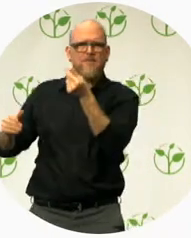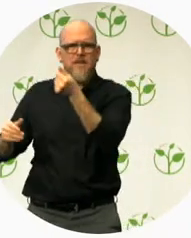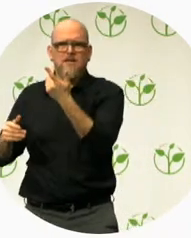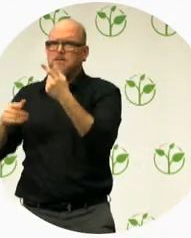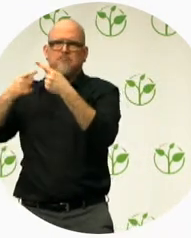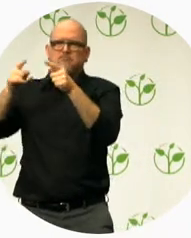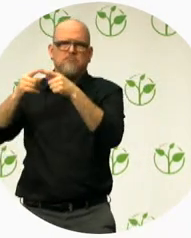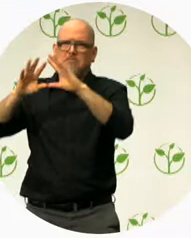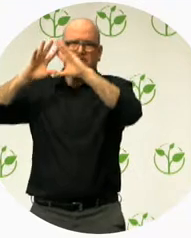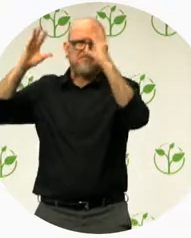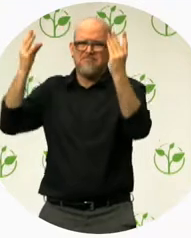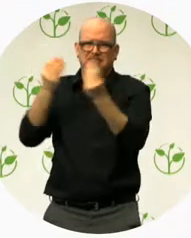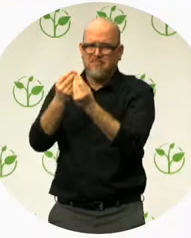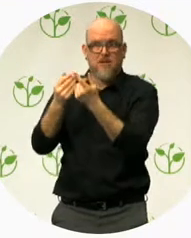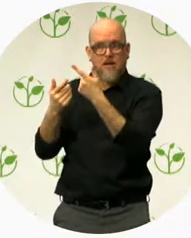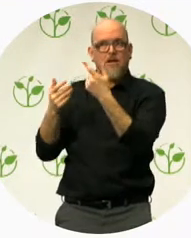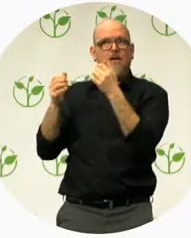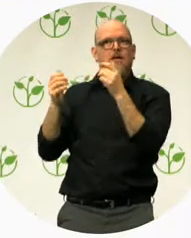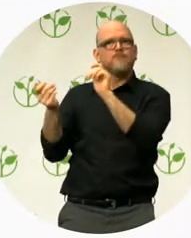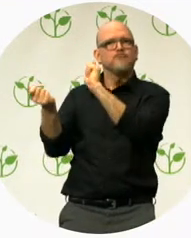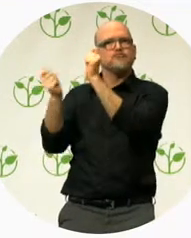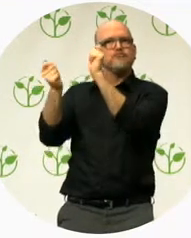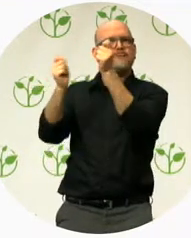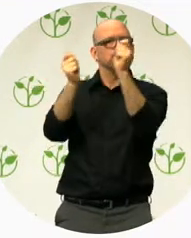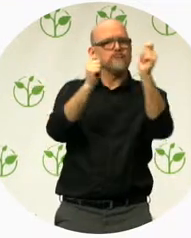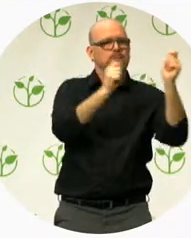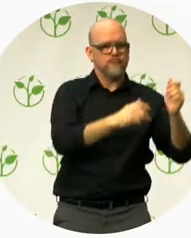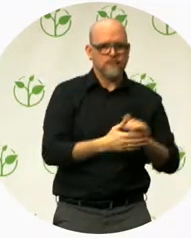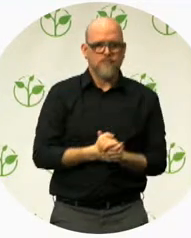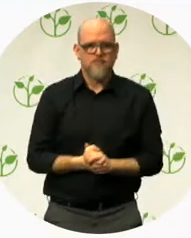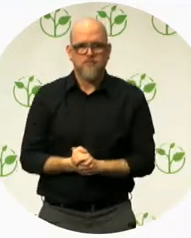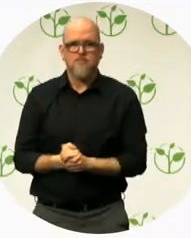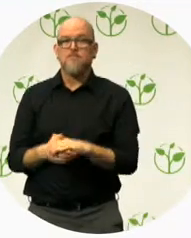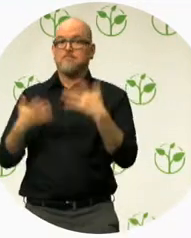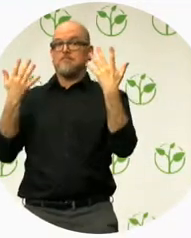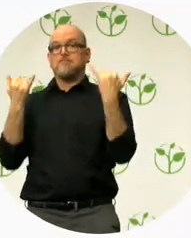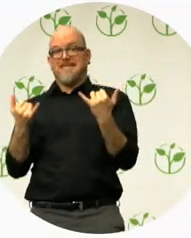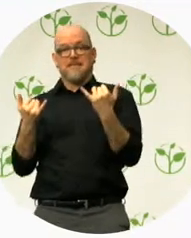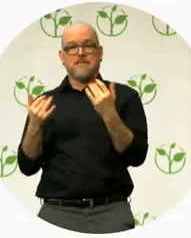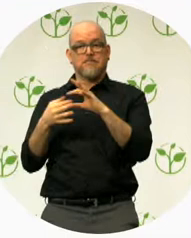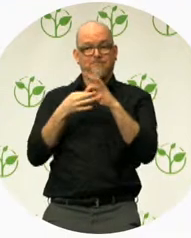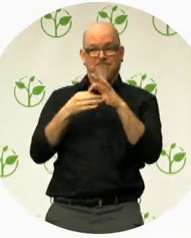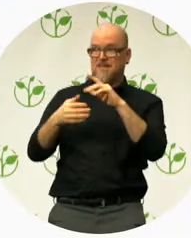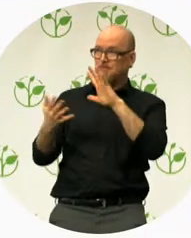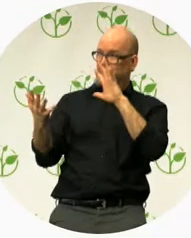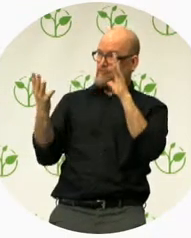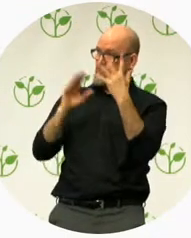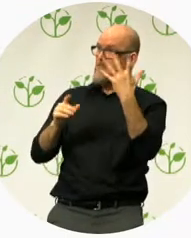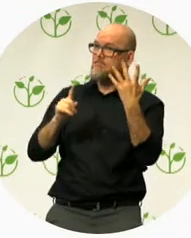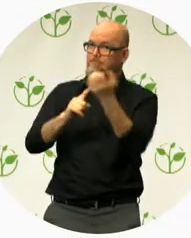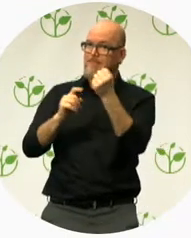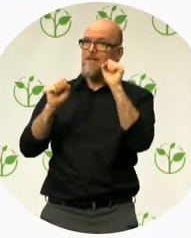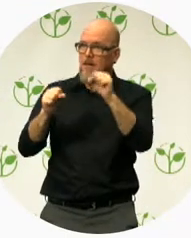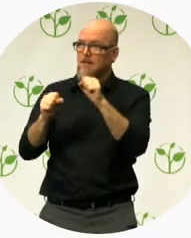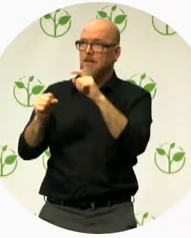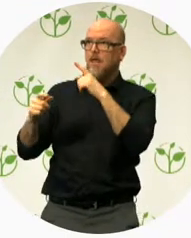In its stead, you have an everything changing and therefore of necessity and everyone